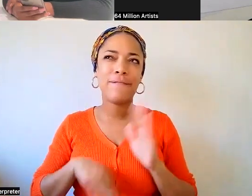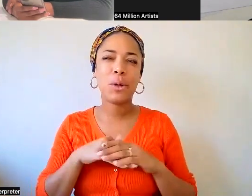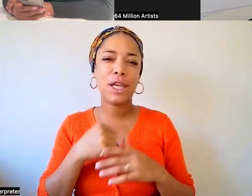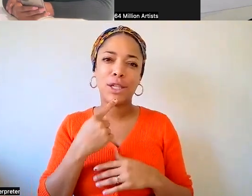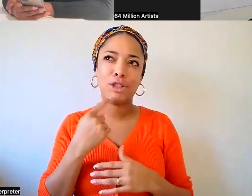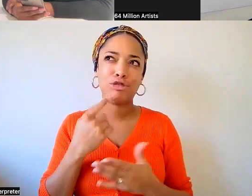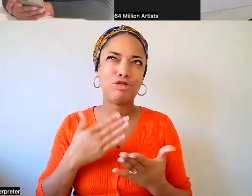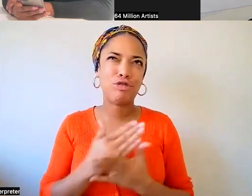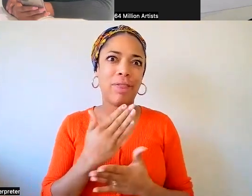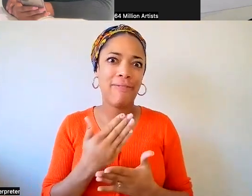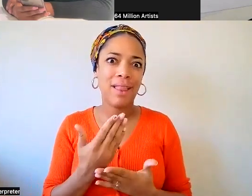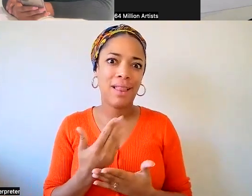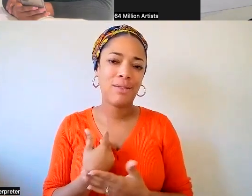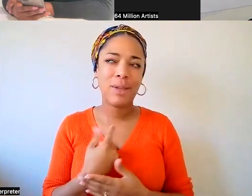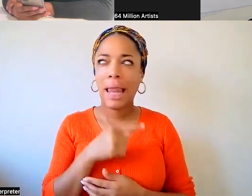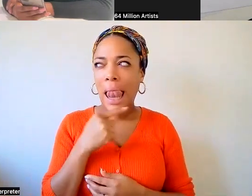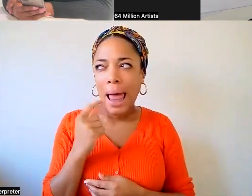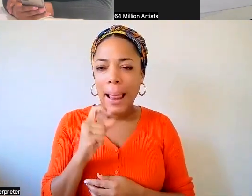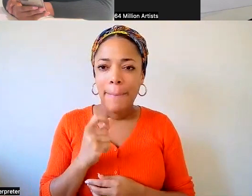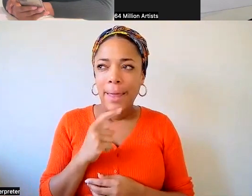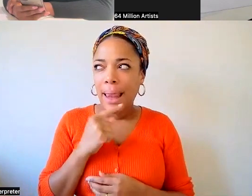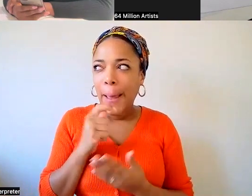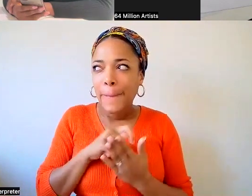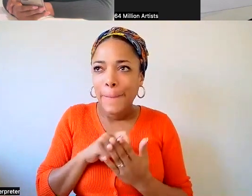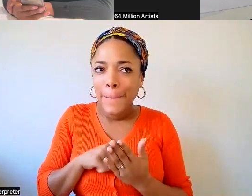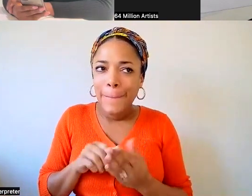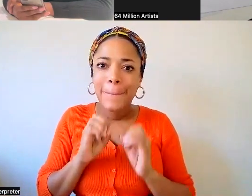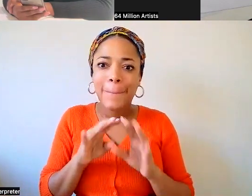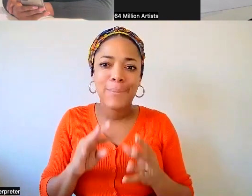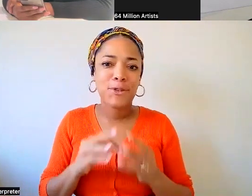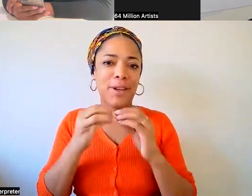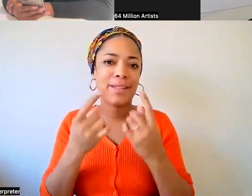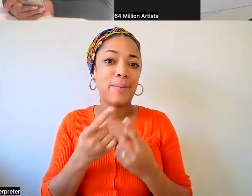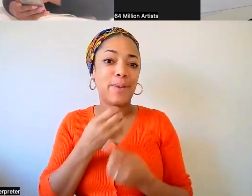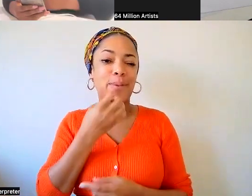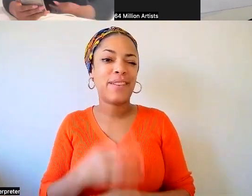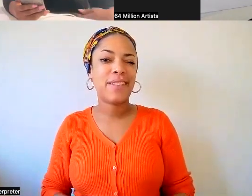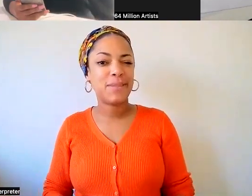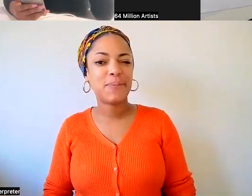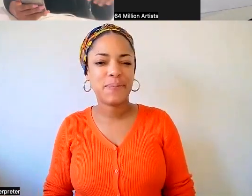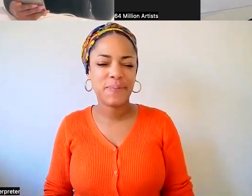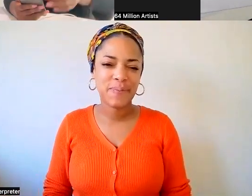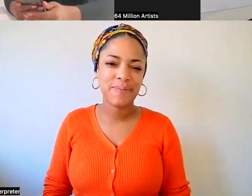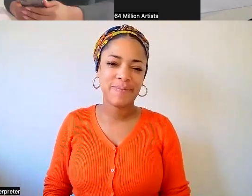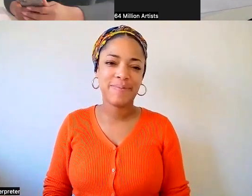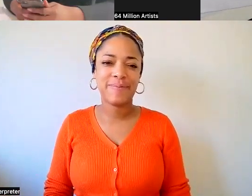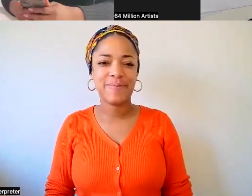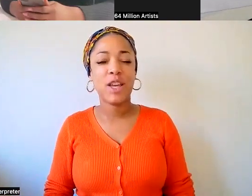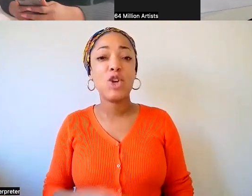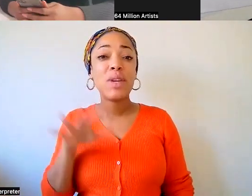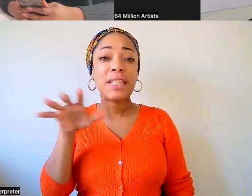can lie. I love it. Yeah. So Ace, she's getting it out of me, isn't she? Yes, that's right. You can steal and you can lie. Well, that is the story of writing.